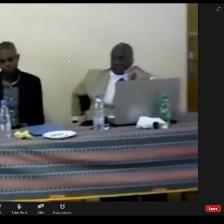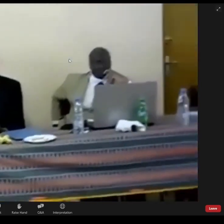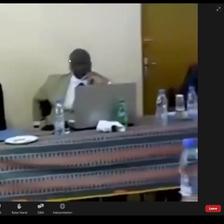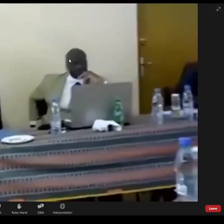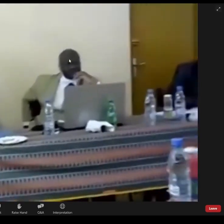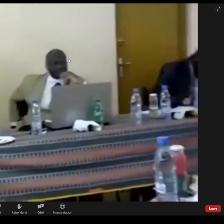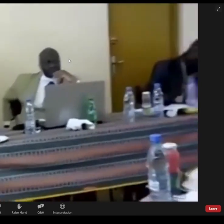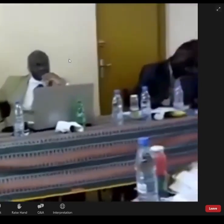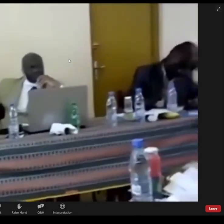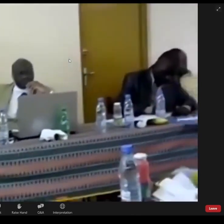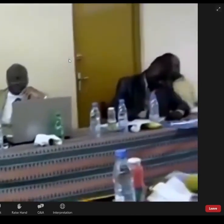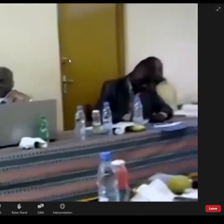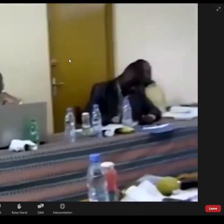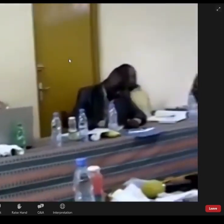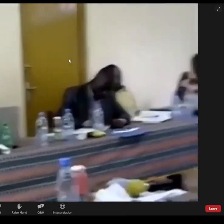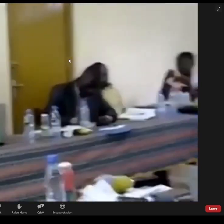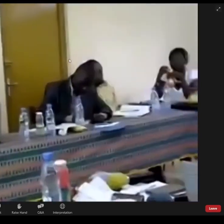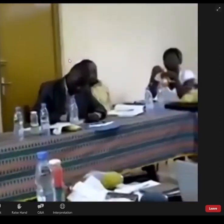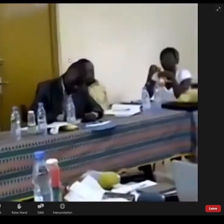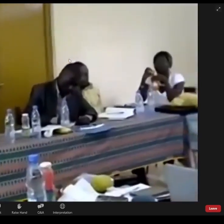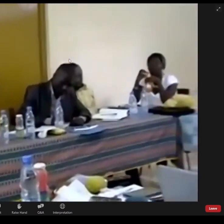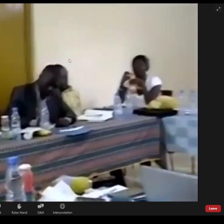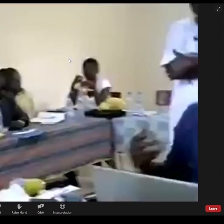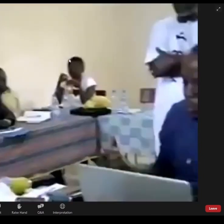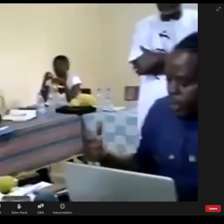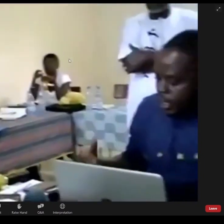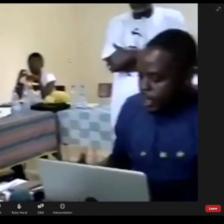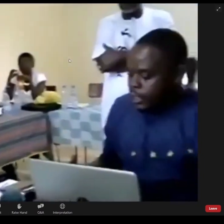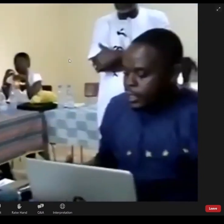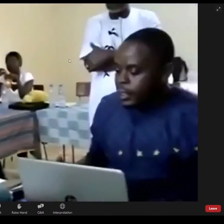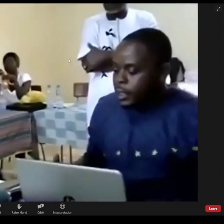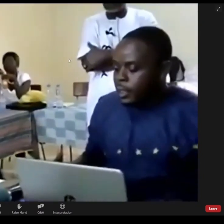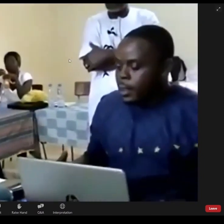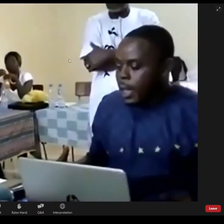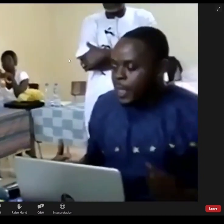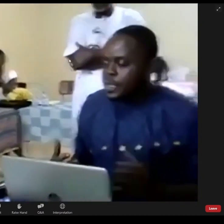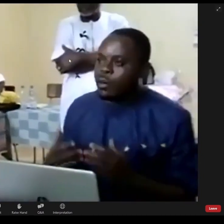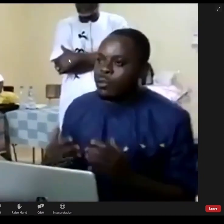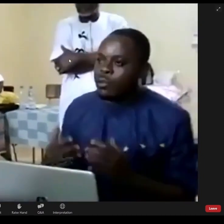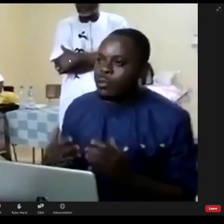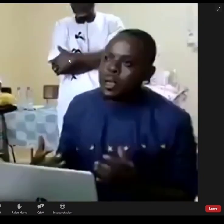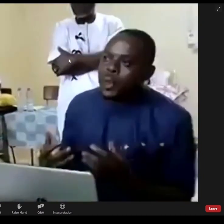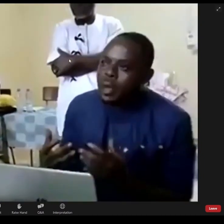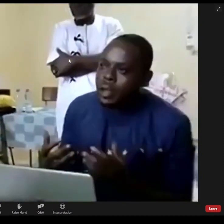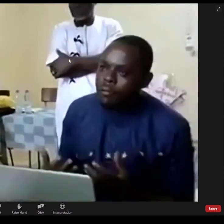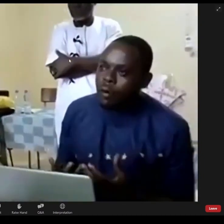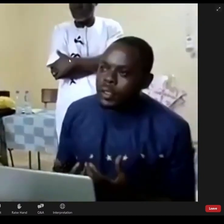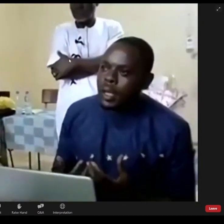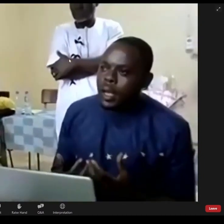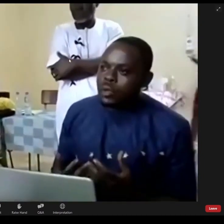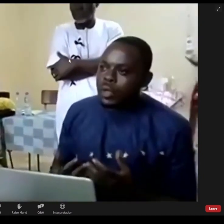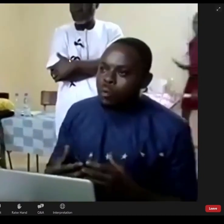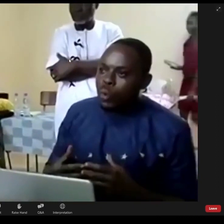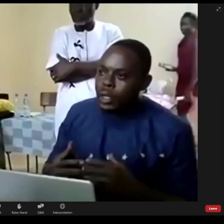actually put something to a layman if you yourself, you don't understand. So the first thing we think is that the capacity of journalists be